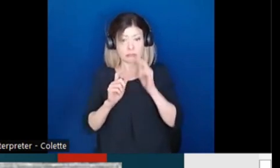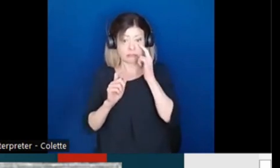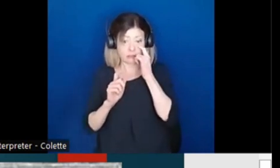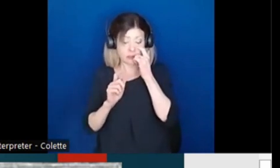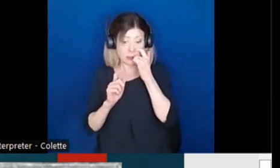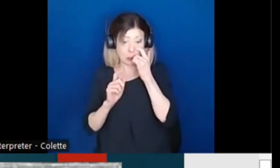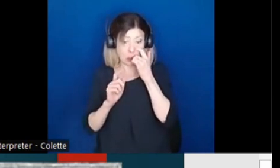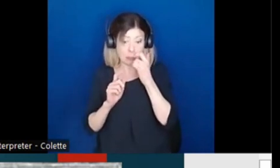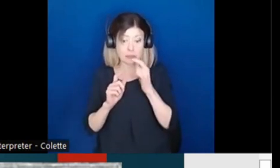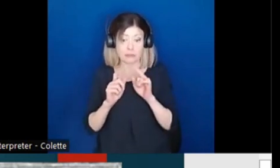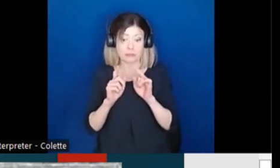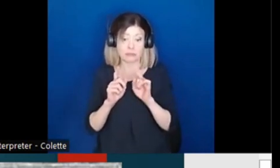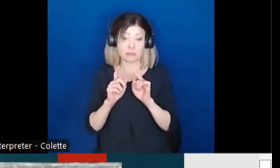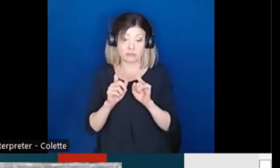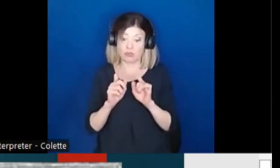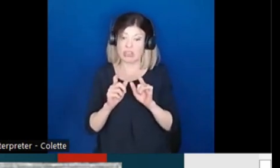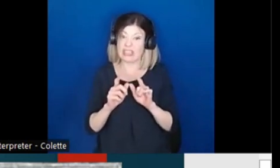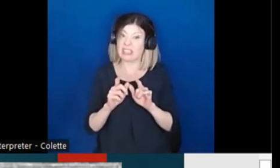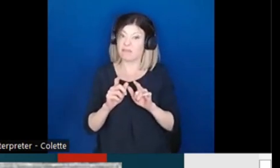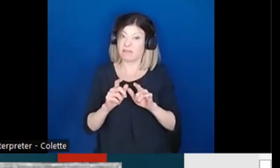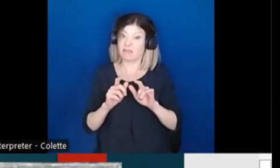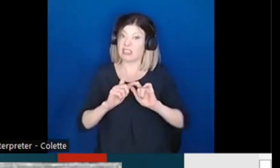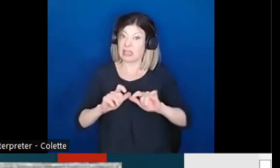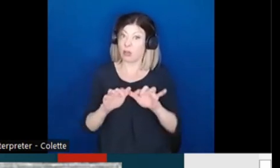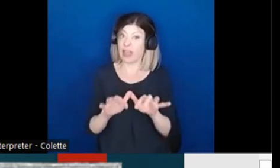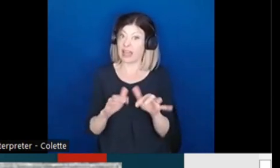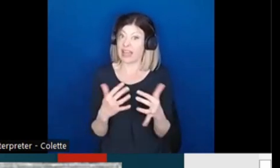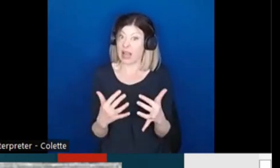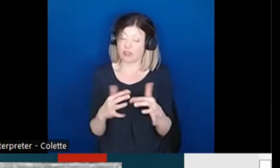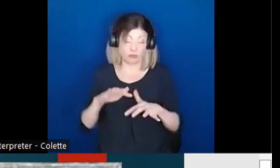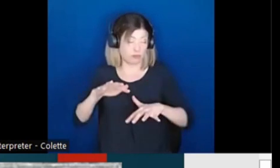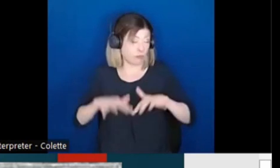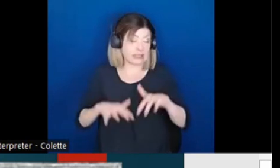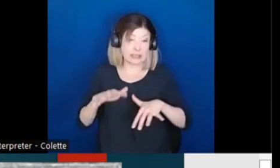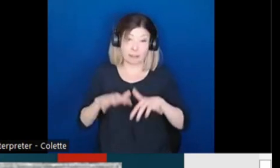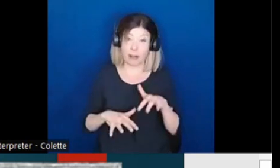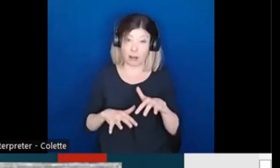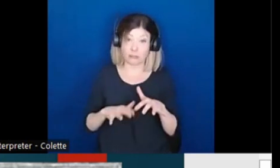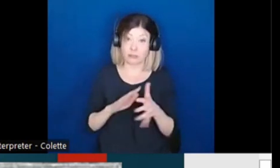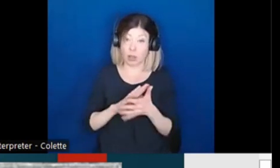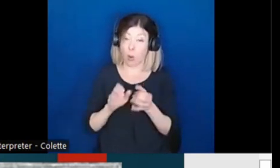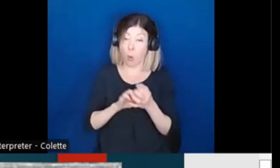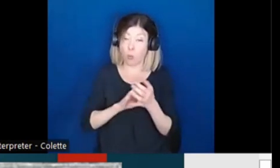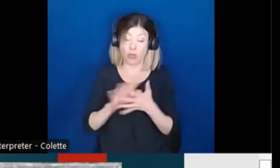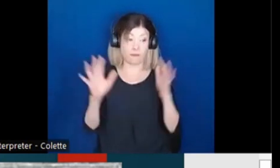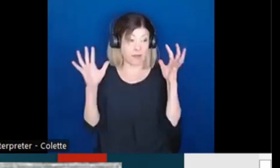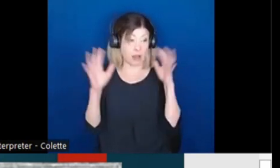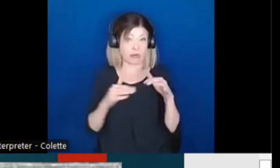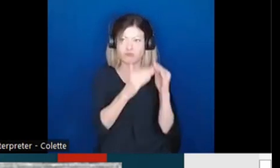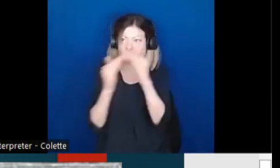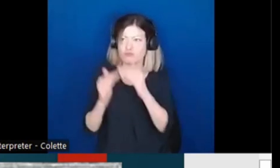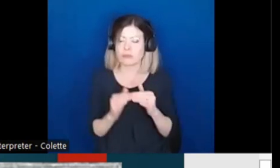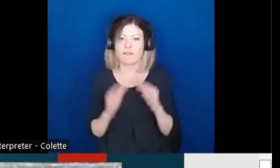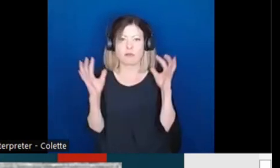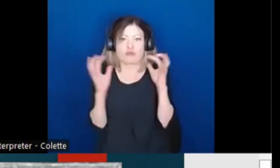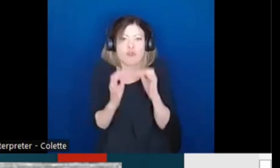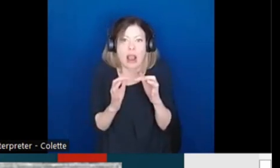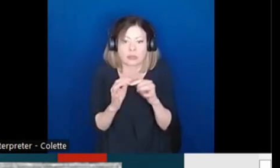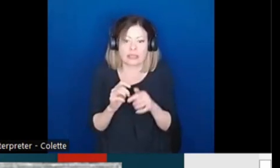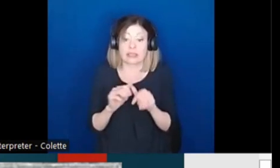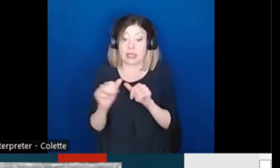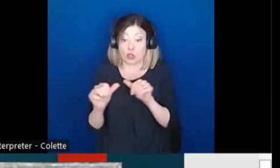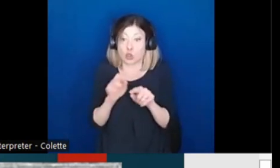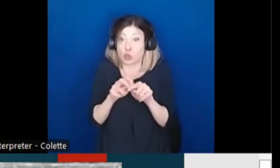the structure of Haworth now. Very crowded, and then you just got a little walk and you're up in the hills. So this is